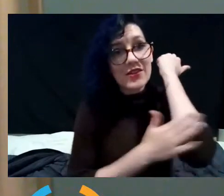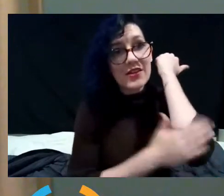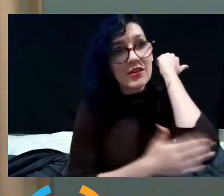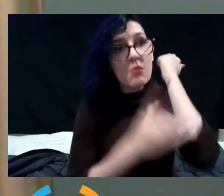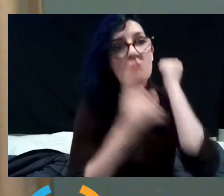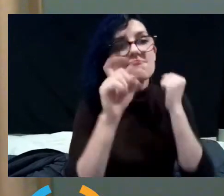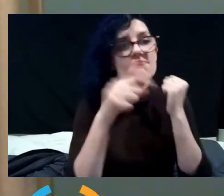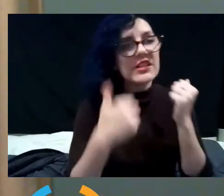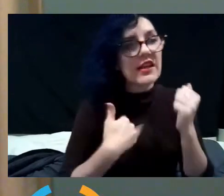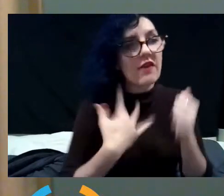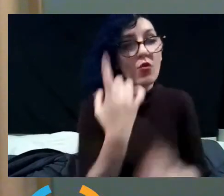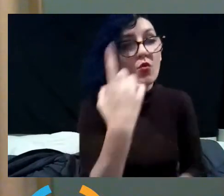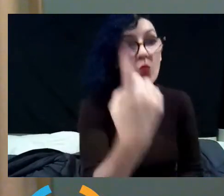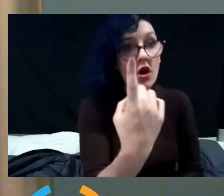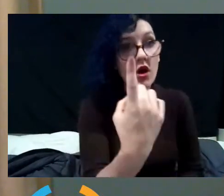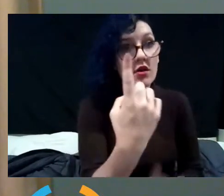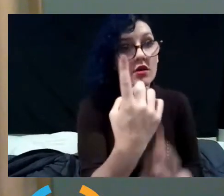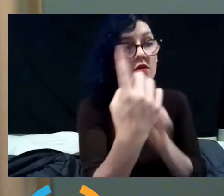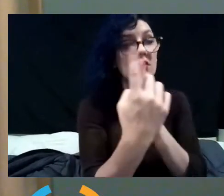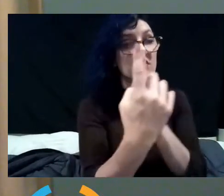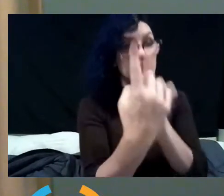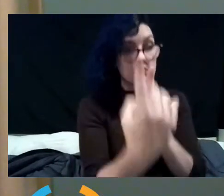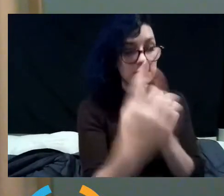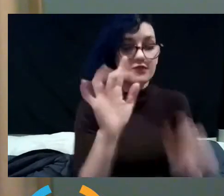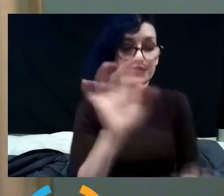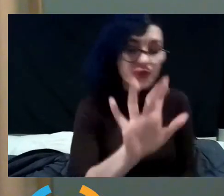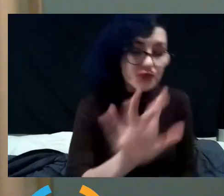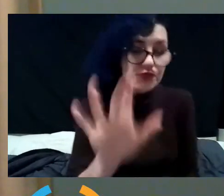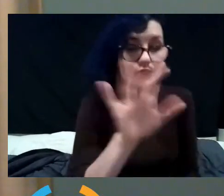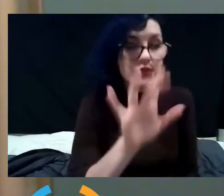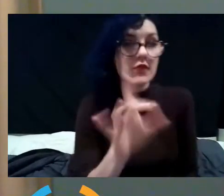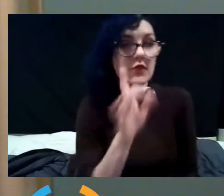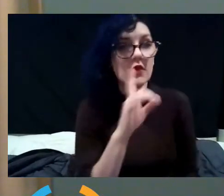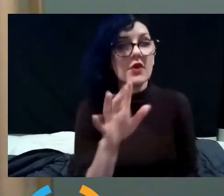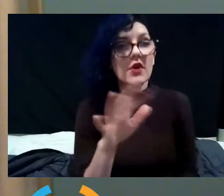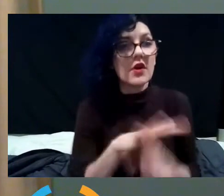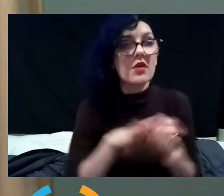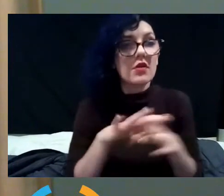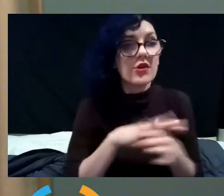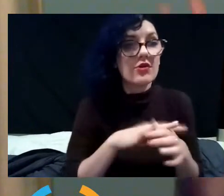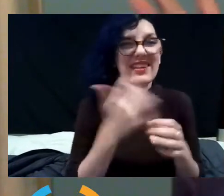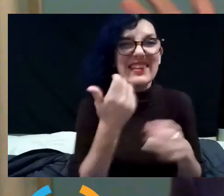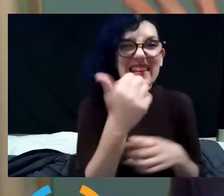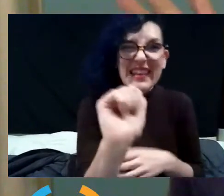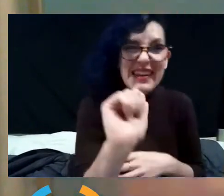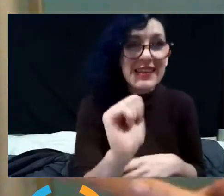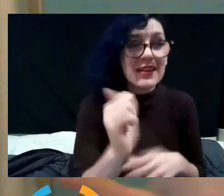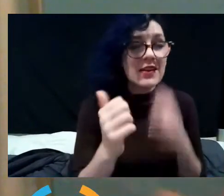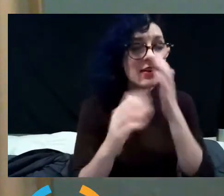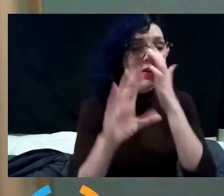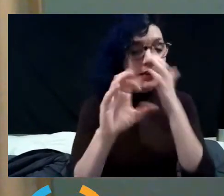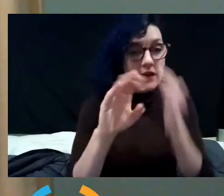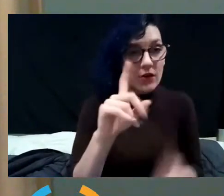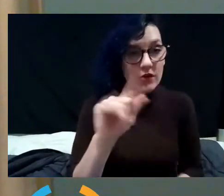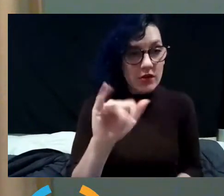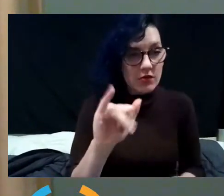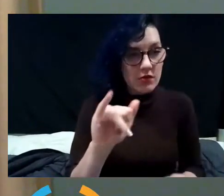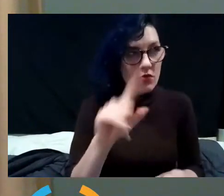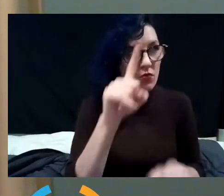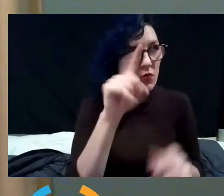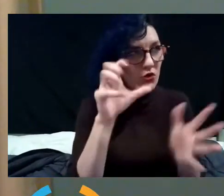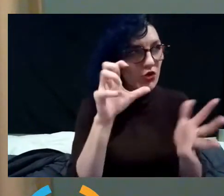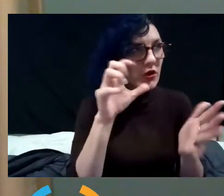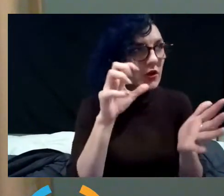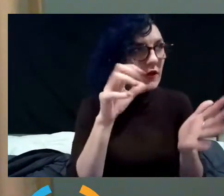any county that I believe is over 55,000 people, you have to have one polling booth for every